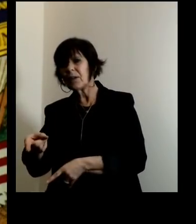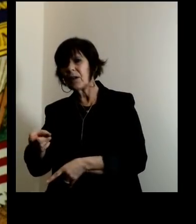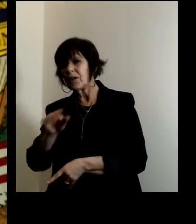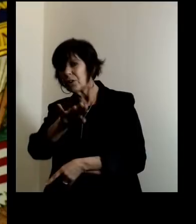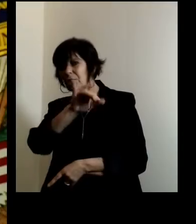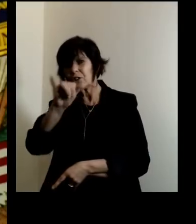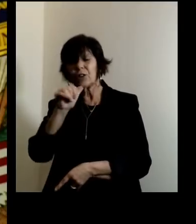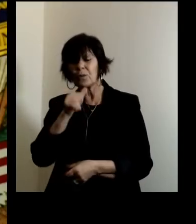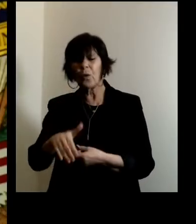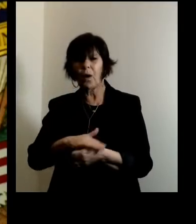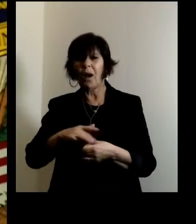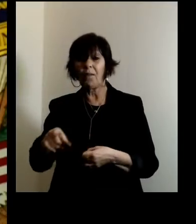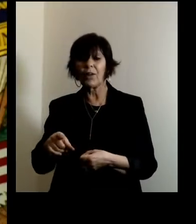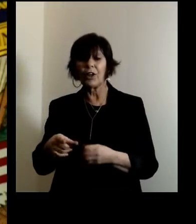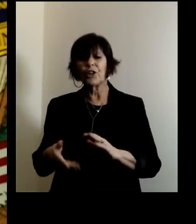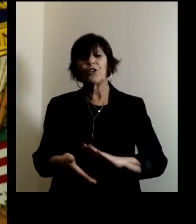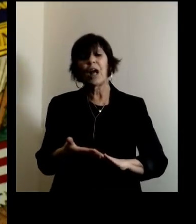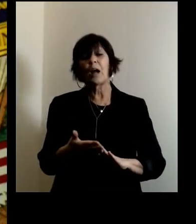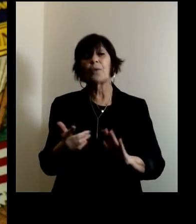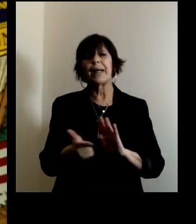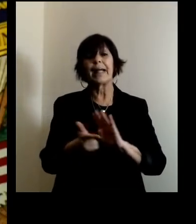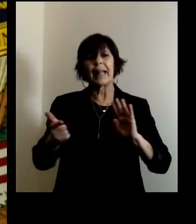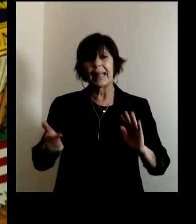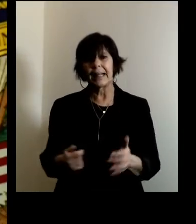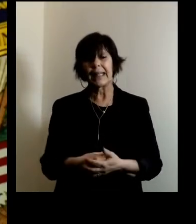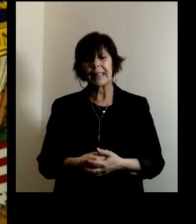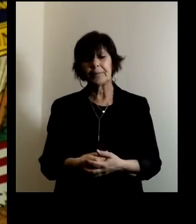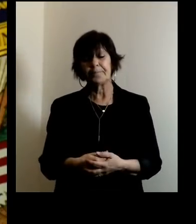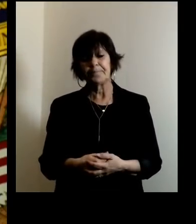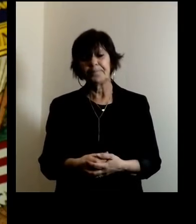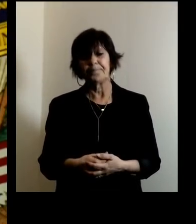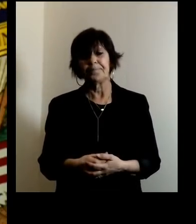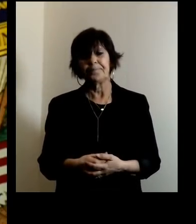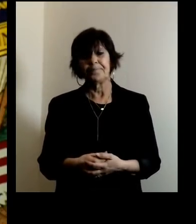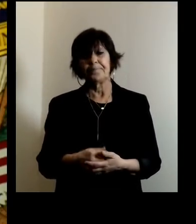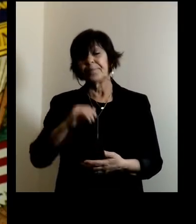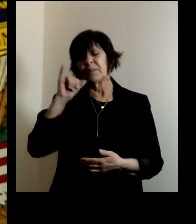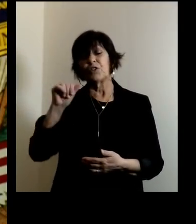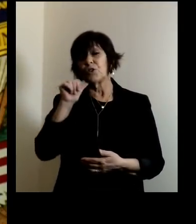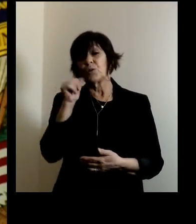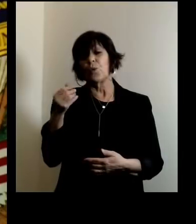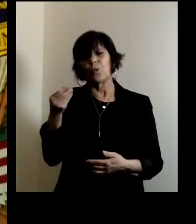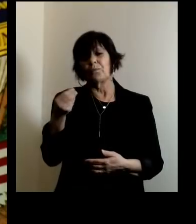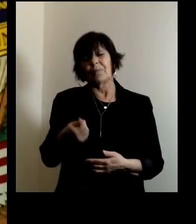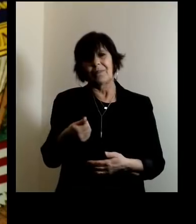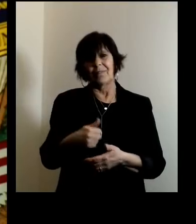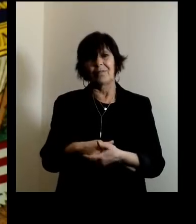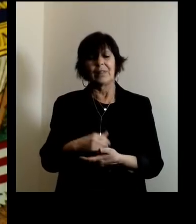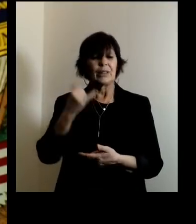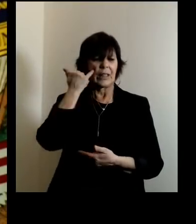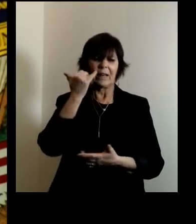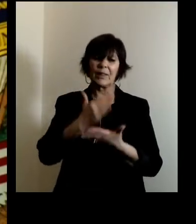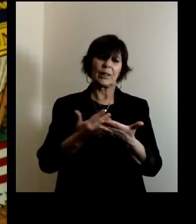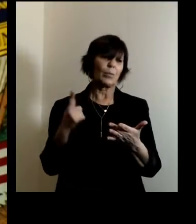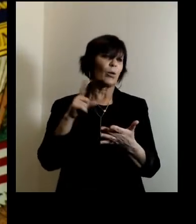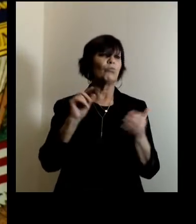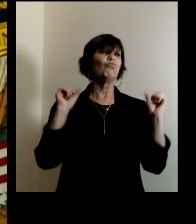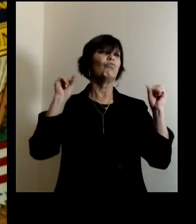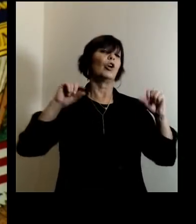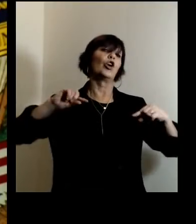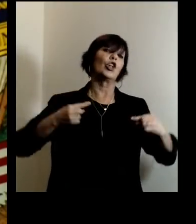because you are operating illegally during a time of shutdown under a global pandemic. So if somebody goes there and hurts